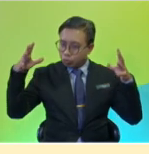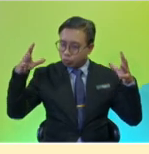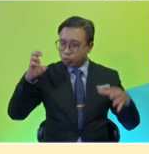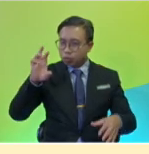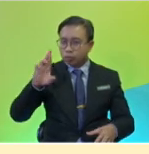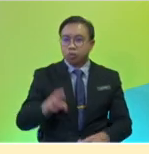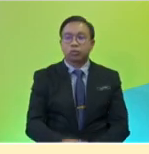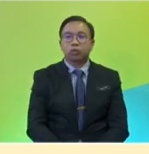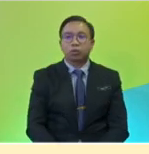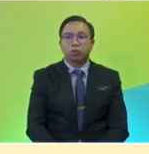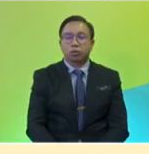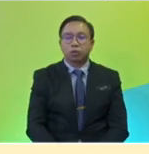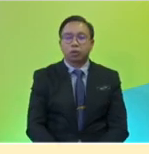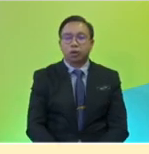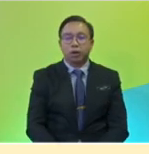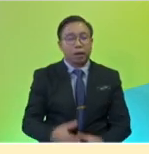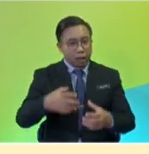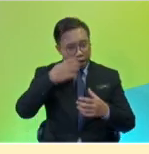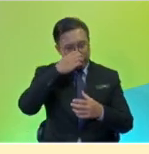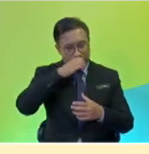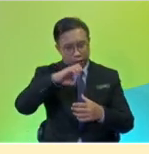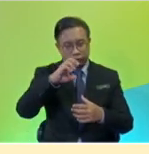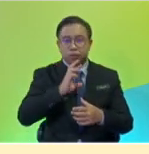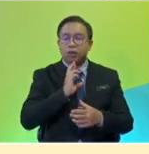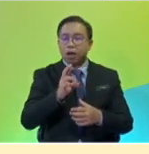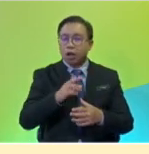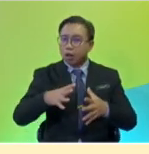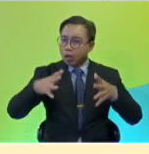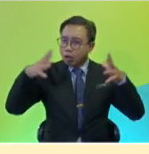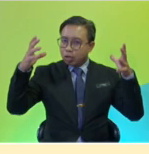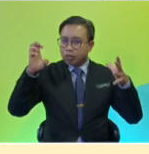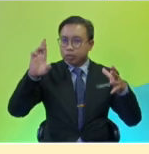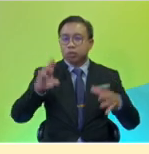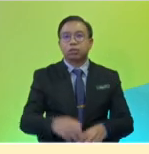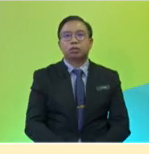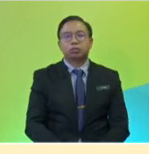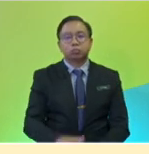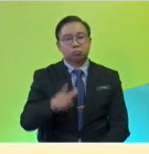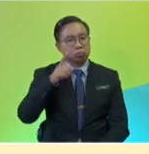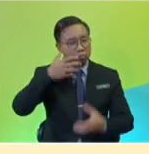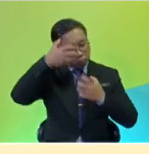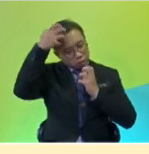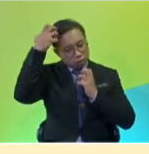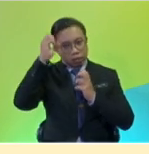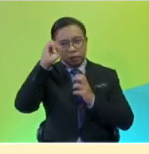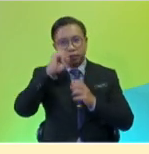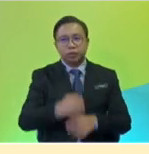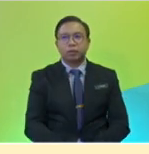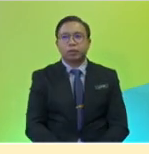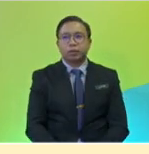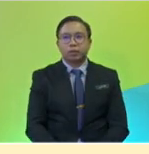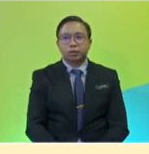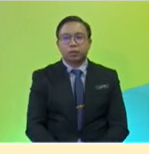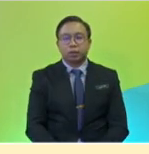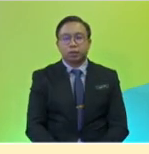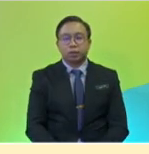are large, but elephants are larger. Though lions are not here actually, right? Since lion is